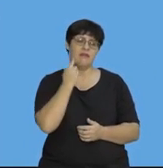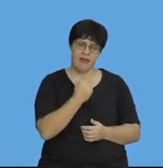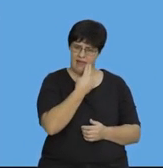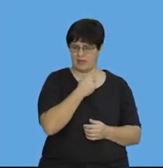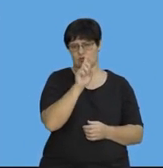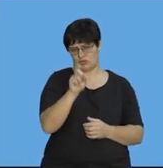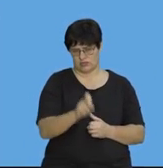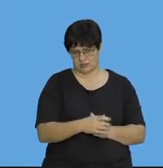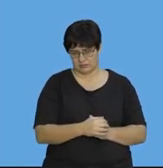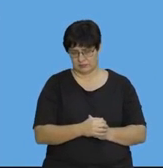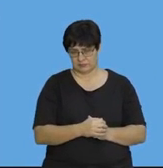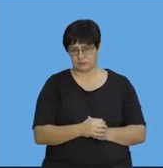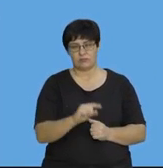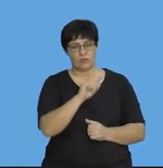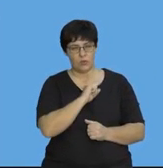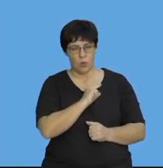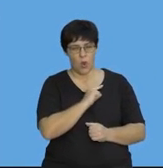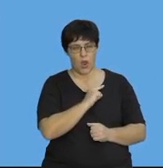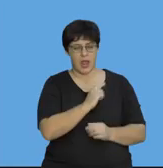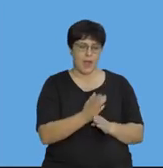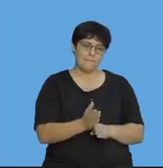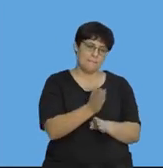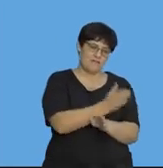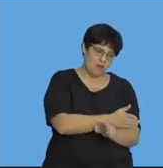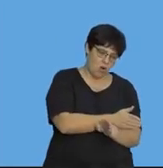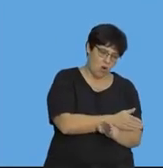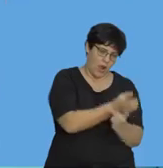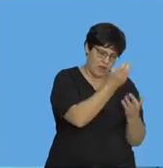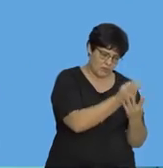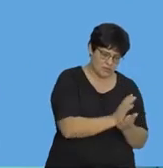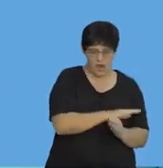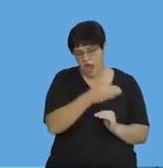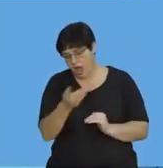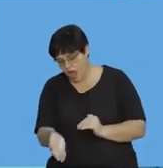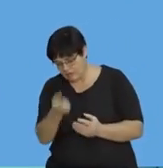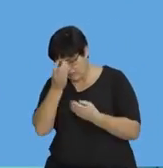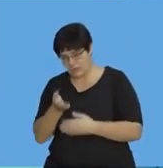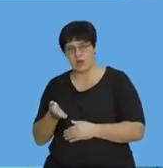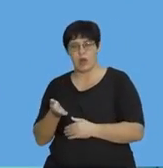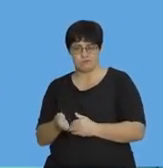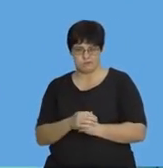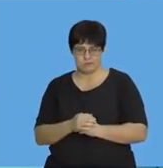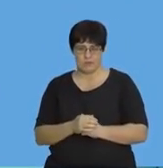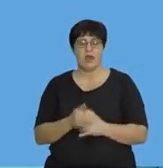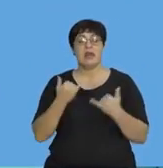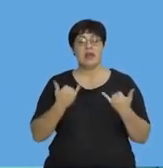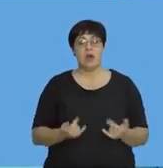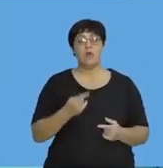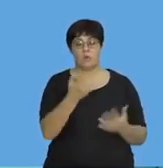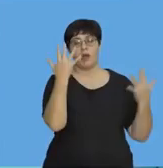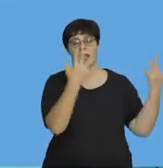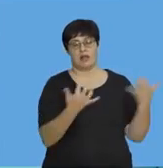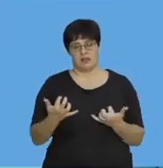really nice in this question in that they've given you all the before information and all the after information, and then they want